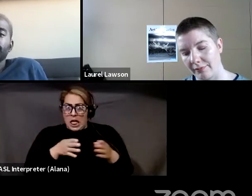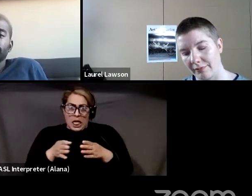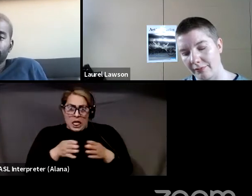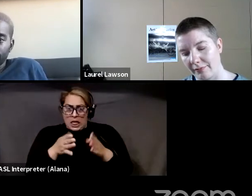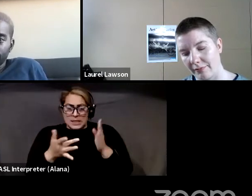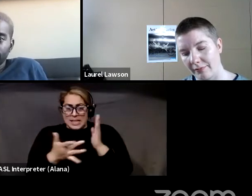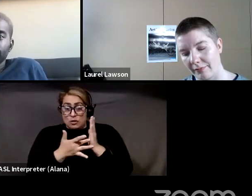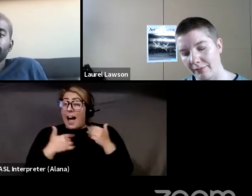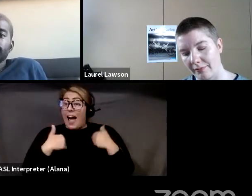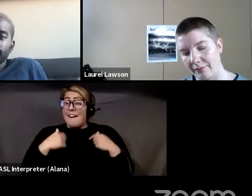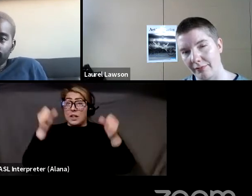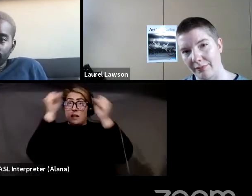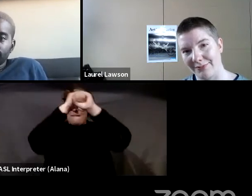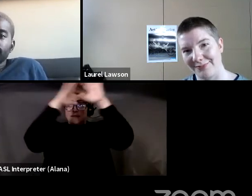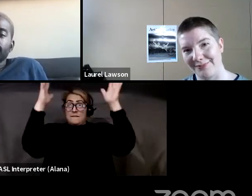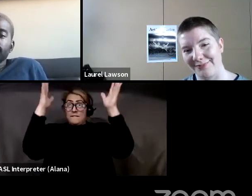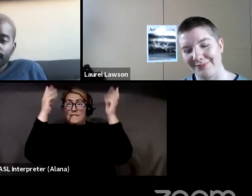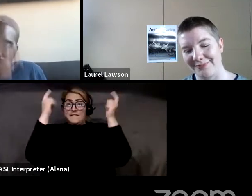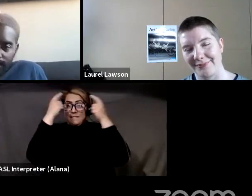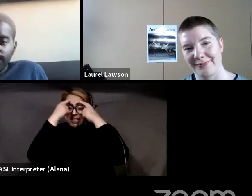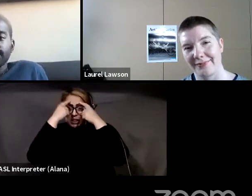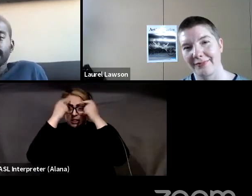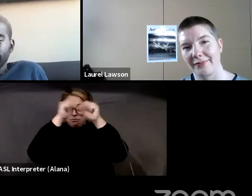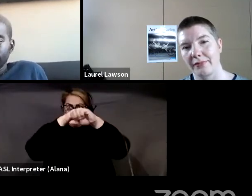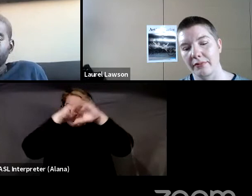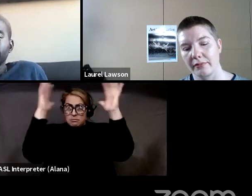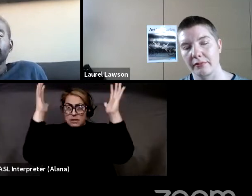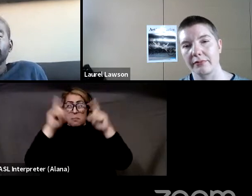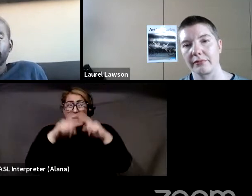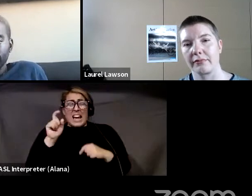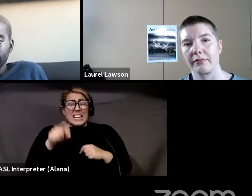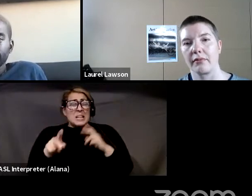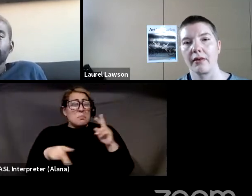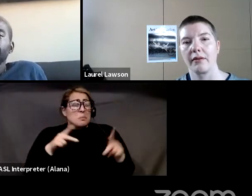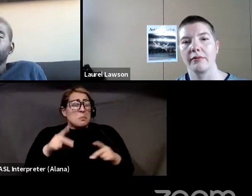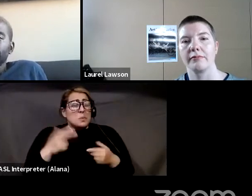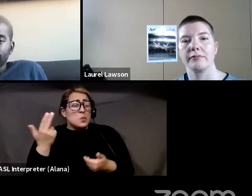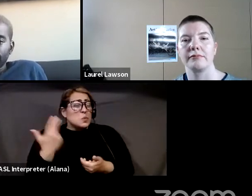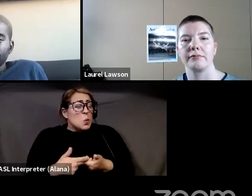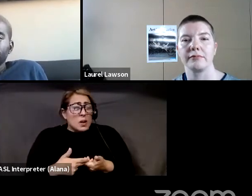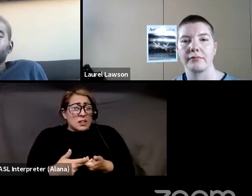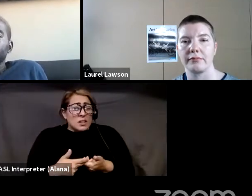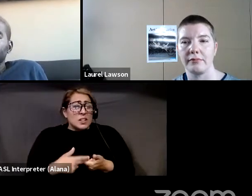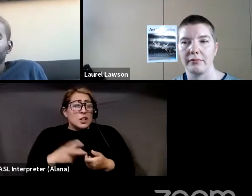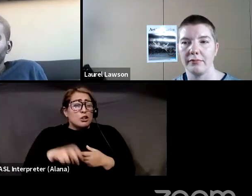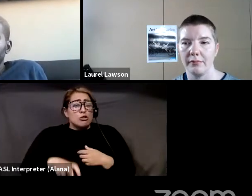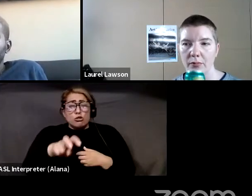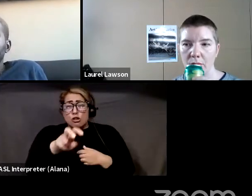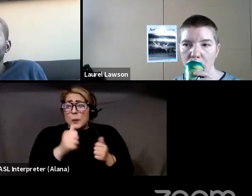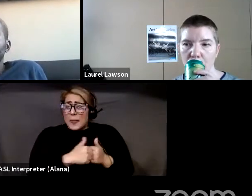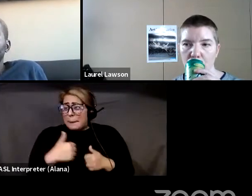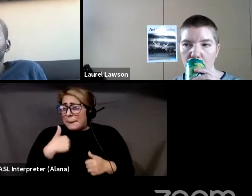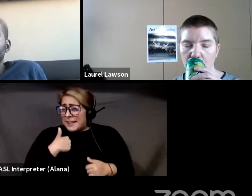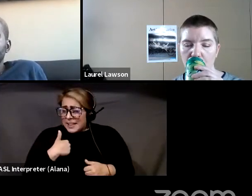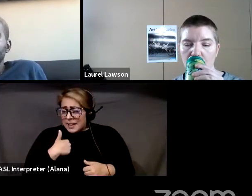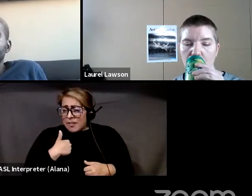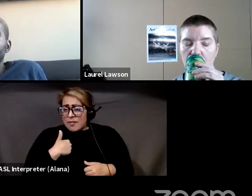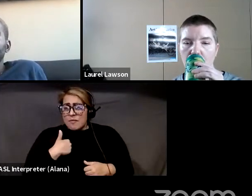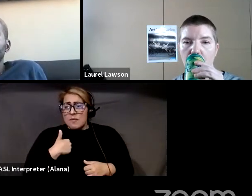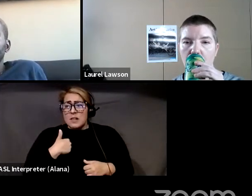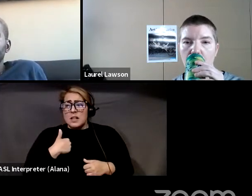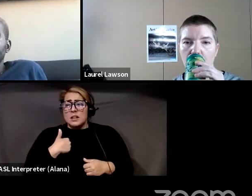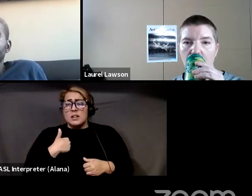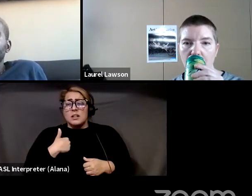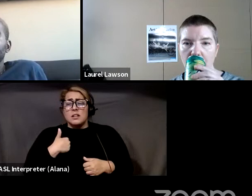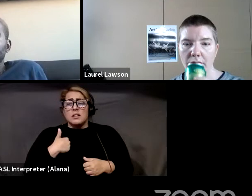have the dream, I have the vision, but I need folks to come with me and journey with me to